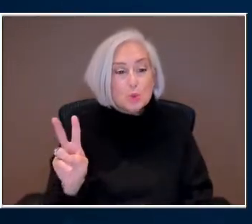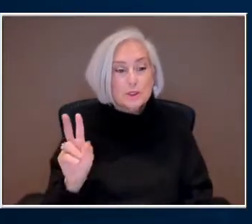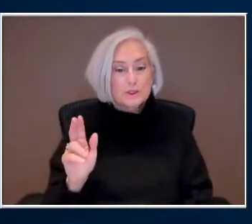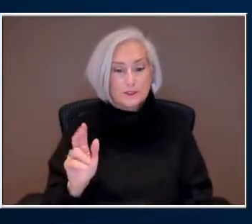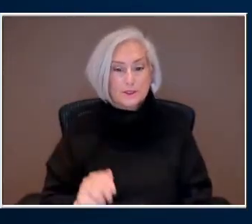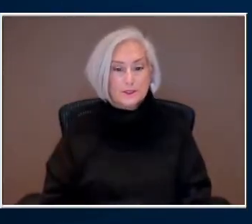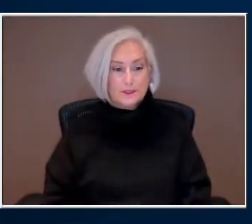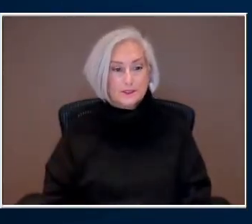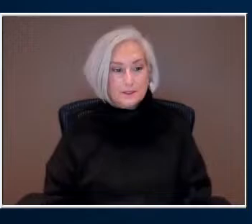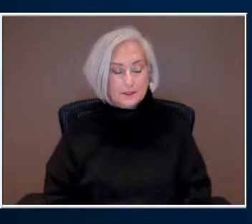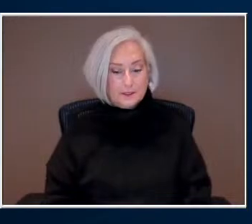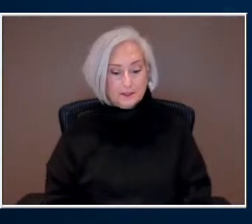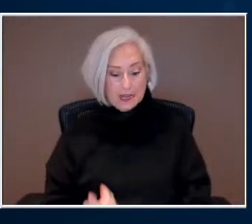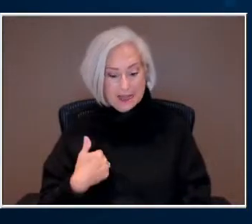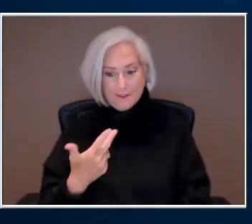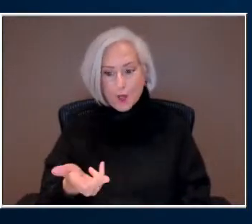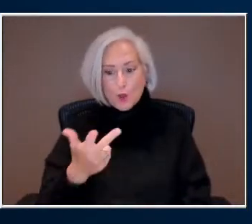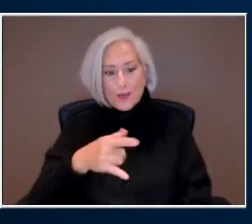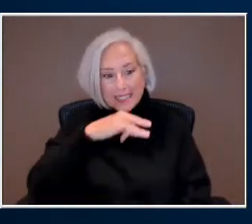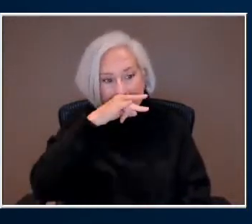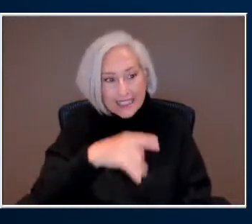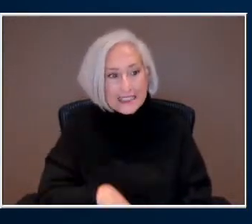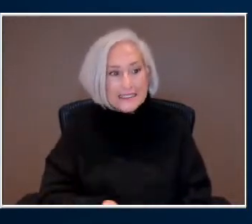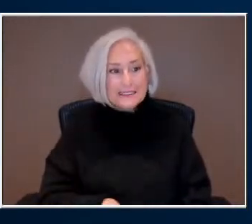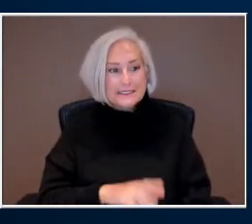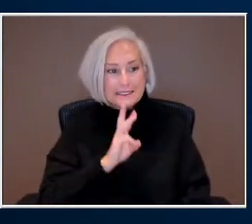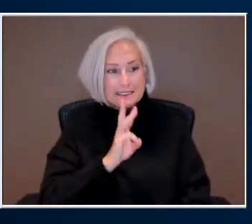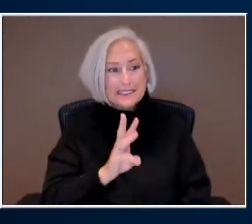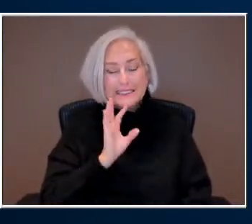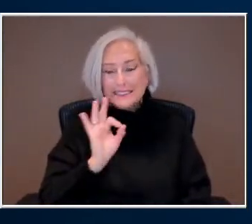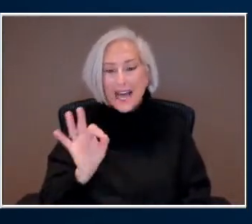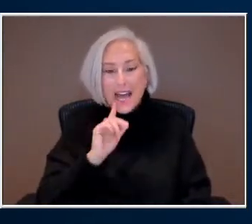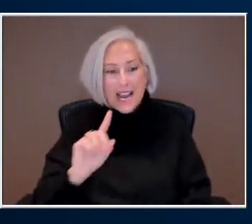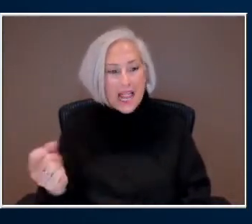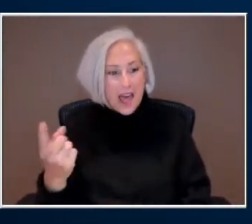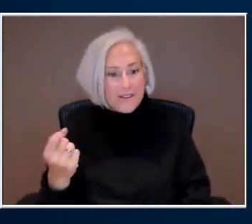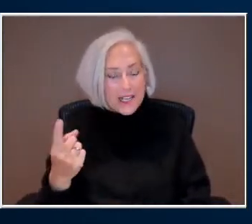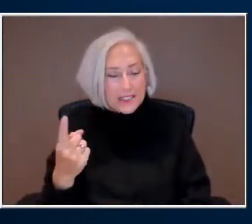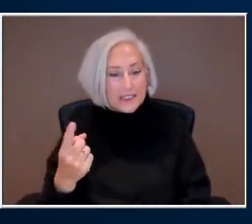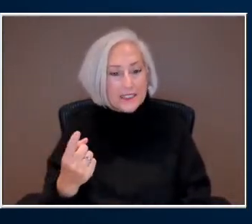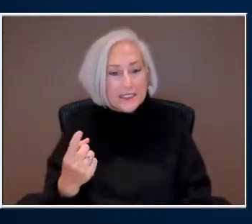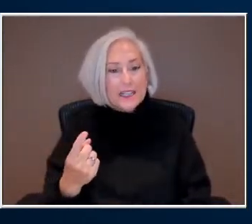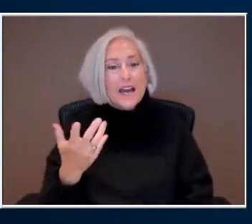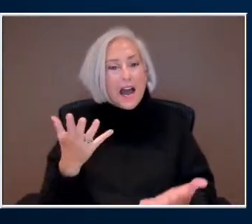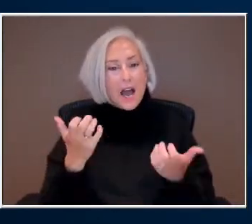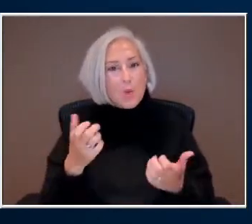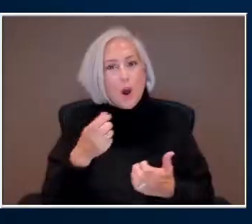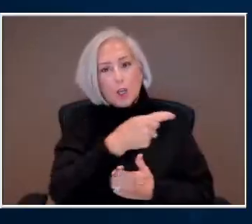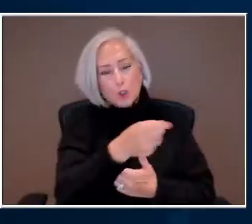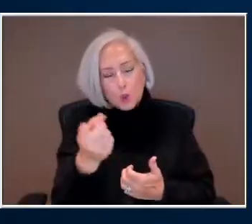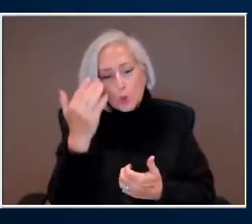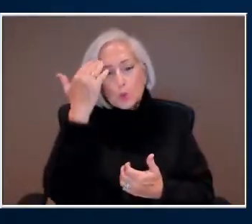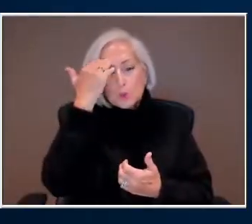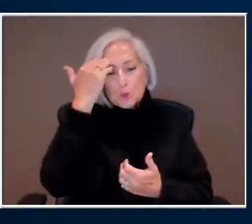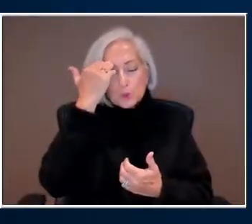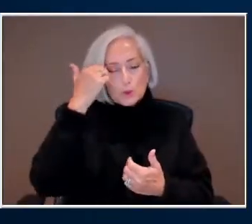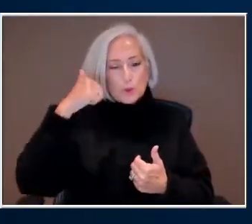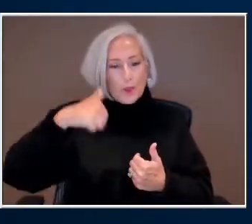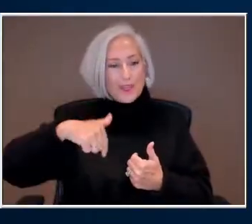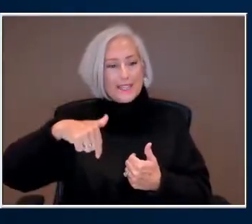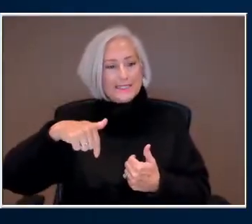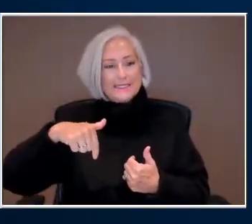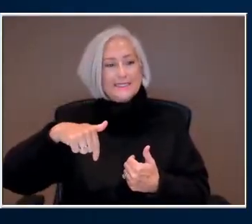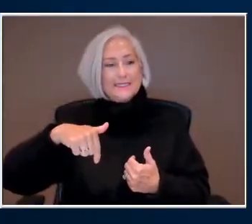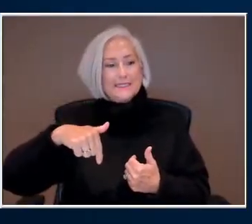3 children, 6, 9, and 11. And I would want you to just be aware that this is, I think, a